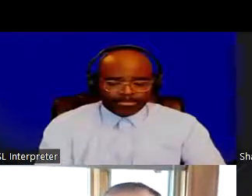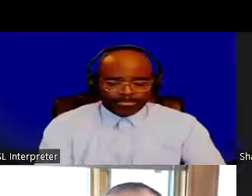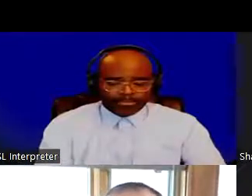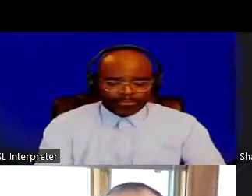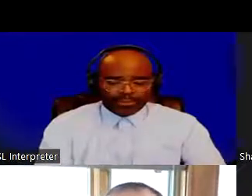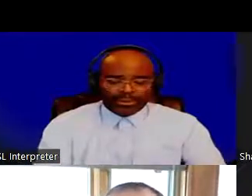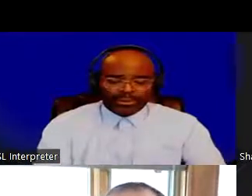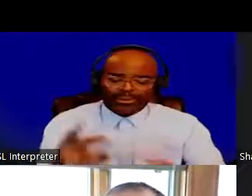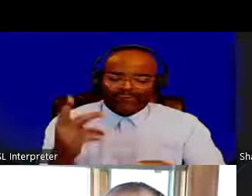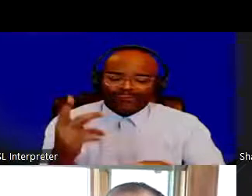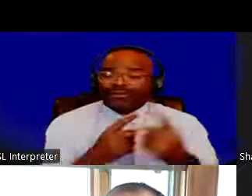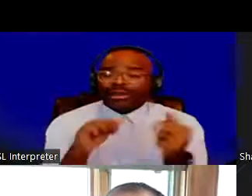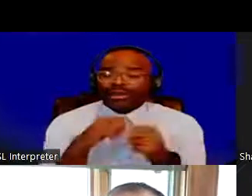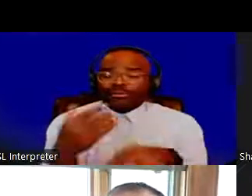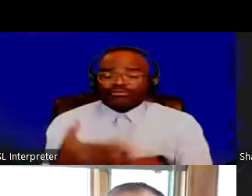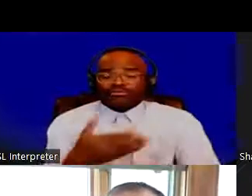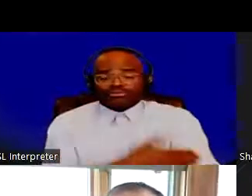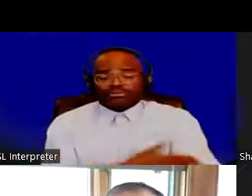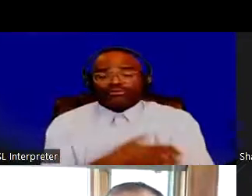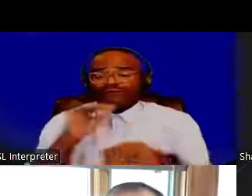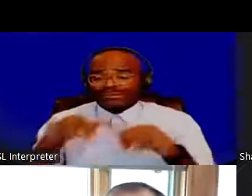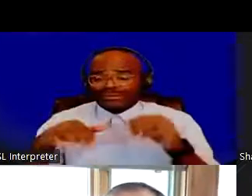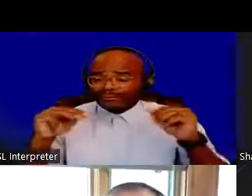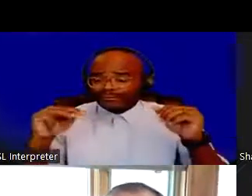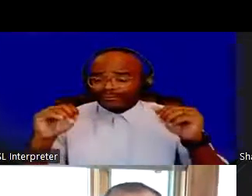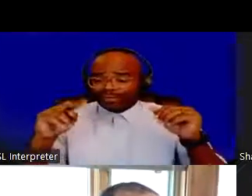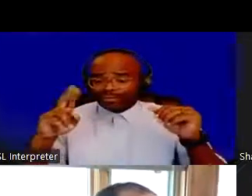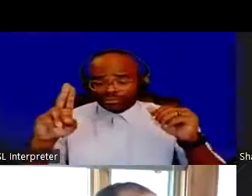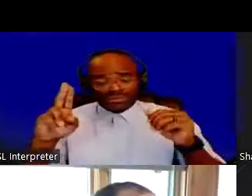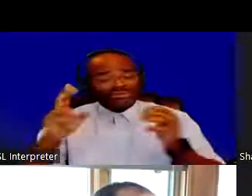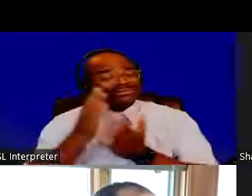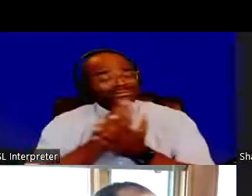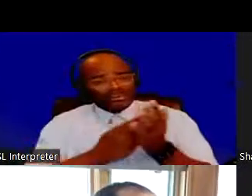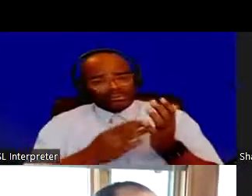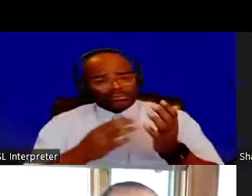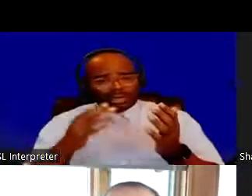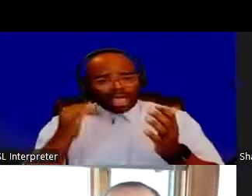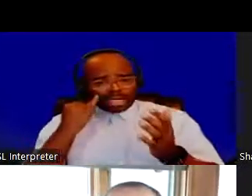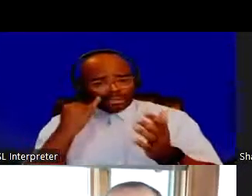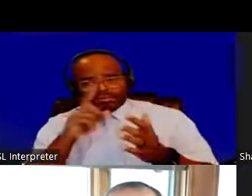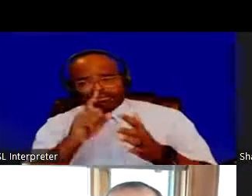holes that were in the menu, ideas that we weren't reflected very well.